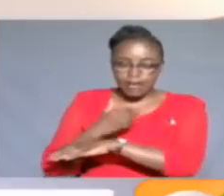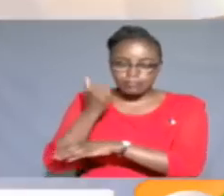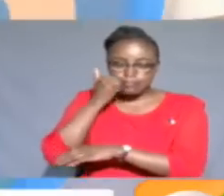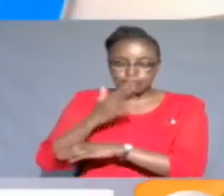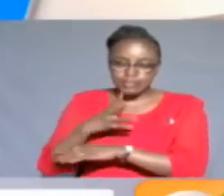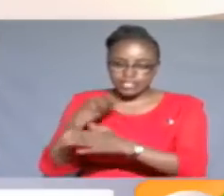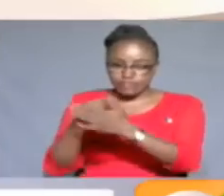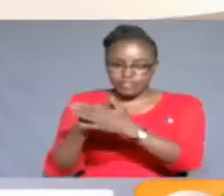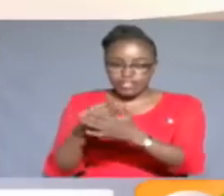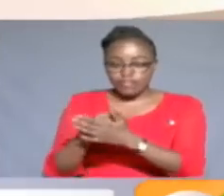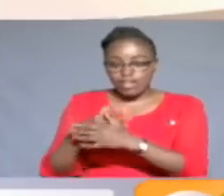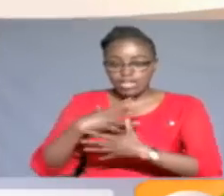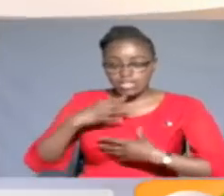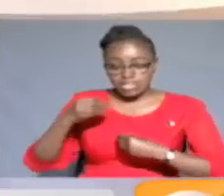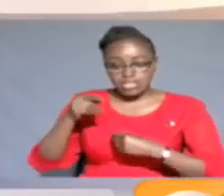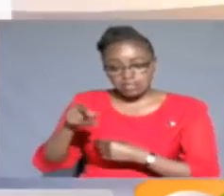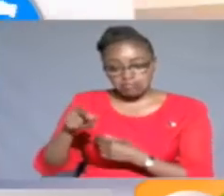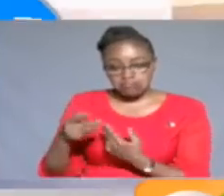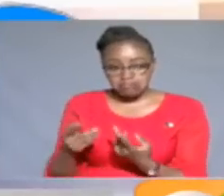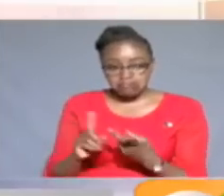Okay, that's interesting.